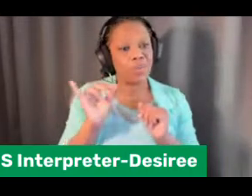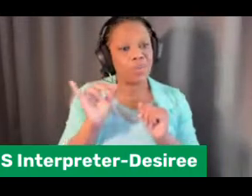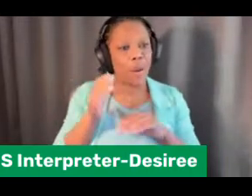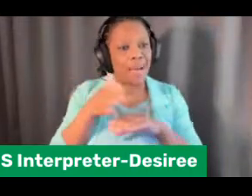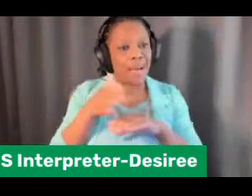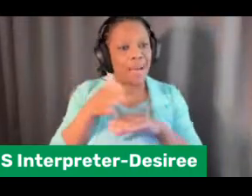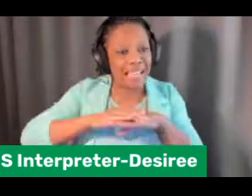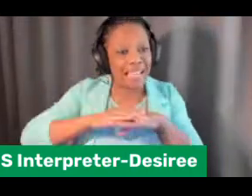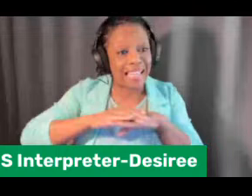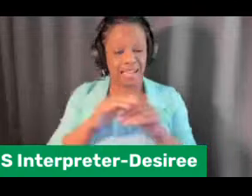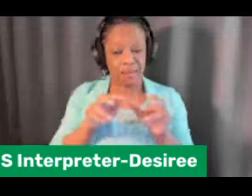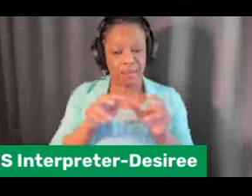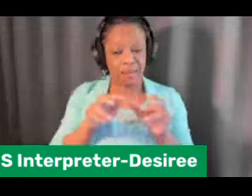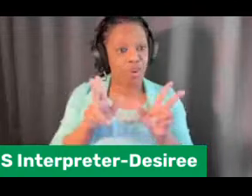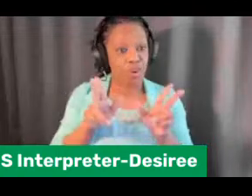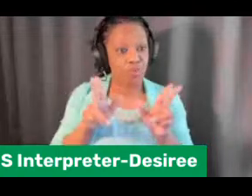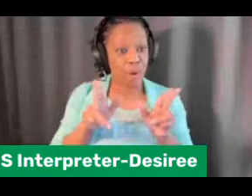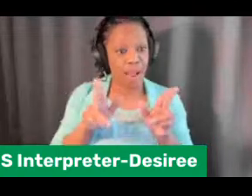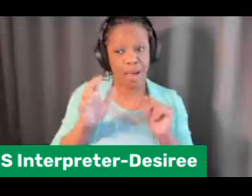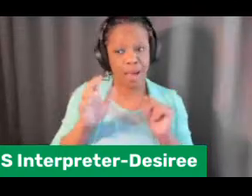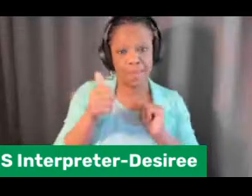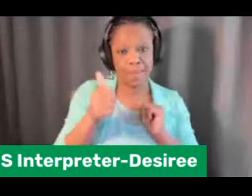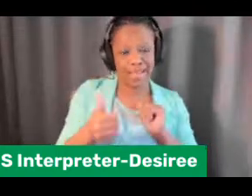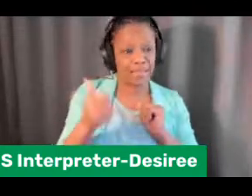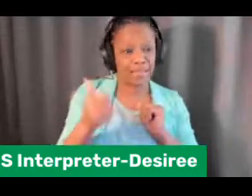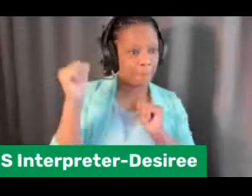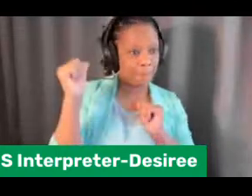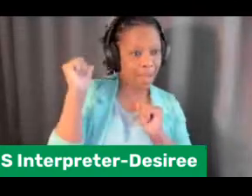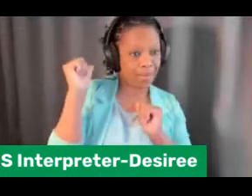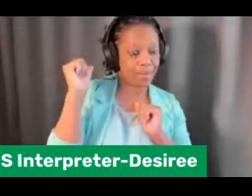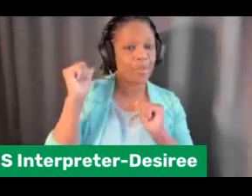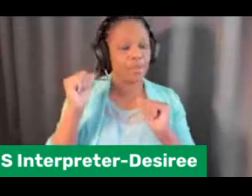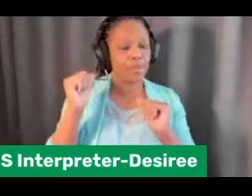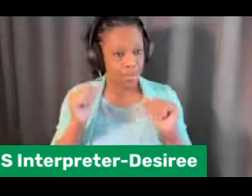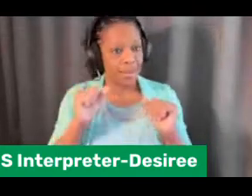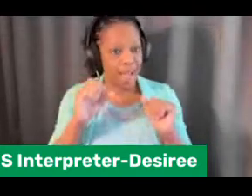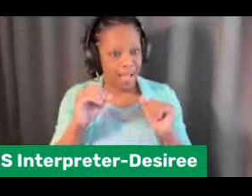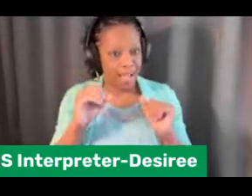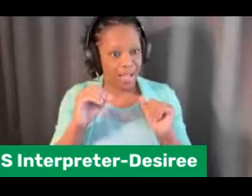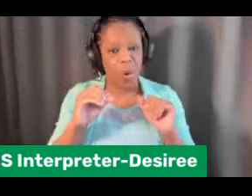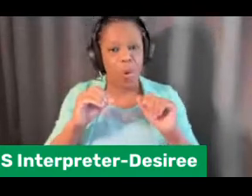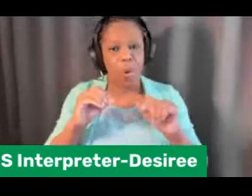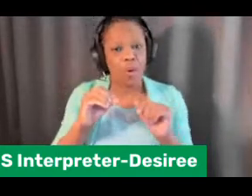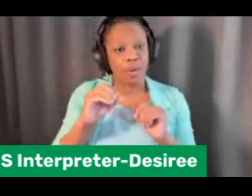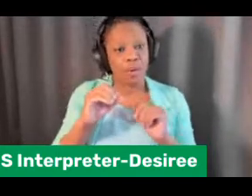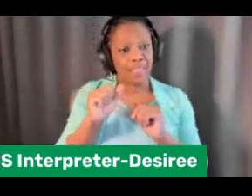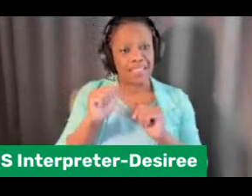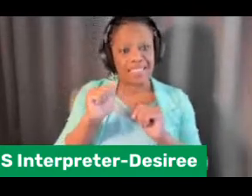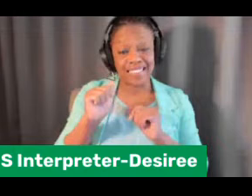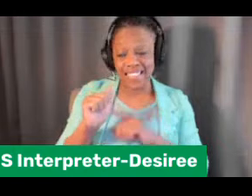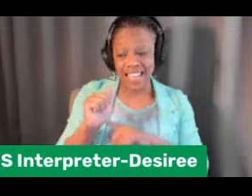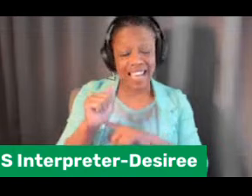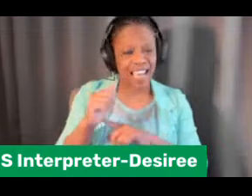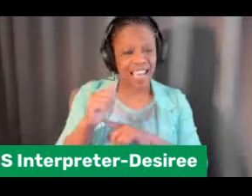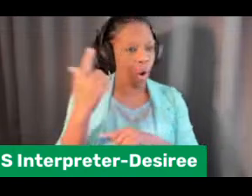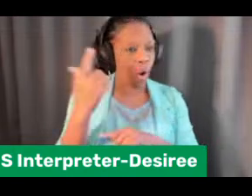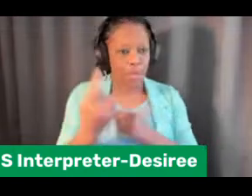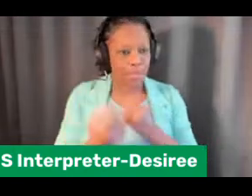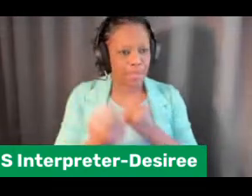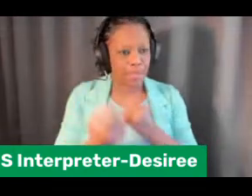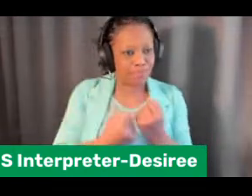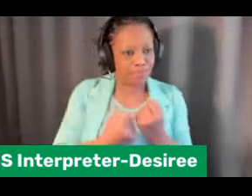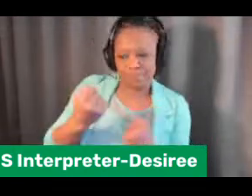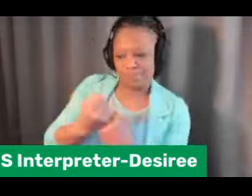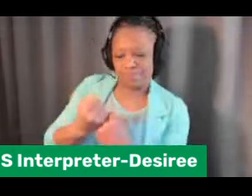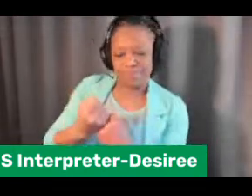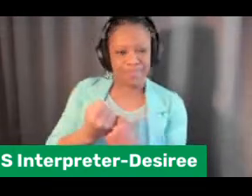The sea anemone has the back of the crab always, and the crab has got the sea anemone's back always. This is